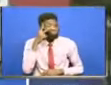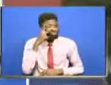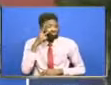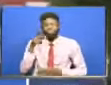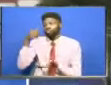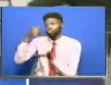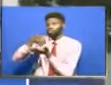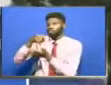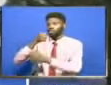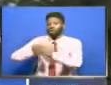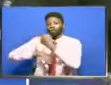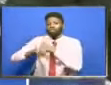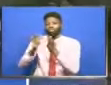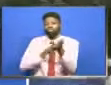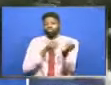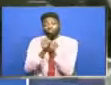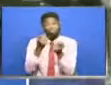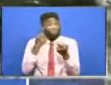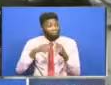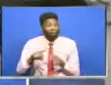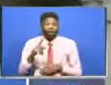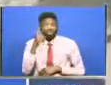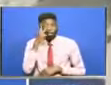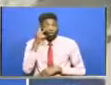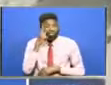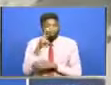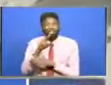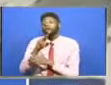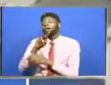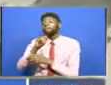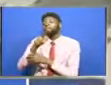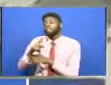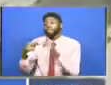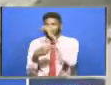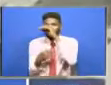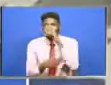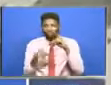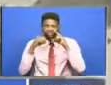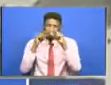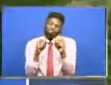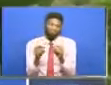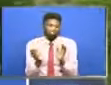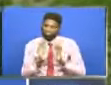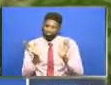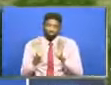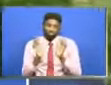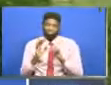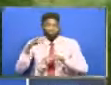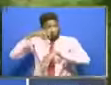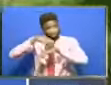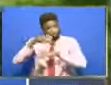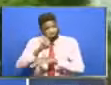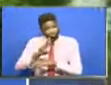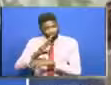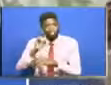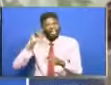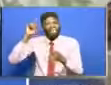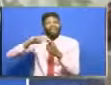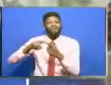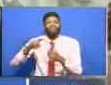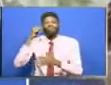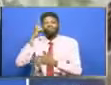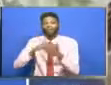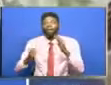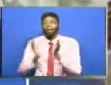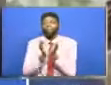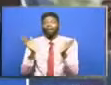move, but the Nyali MP has defended himself, claiming the mosque was just being used as a cover-up to grab public land. Ovo